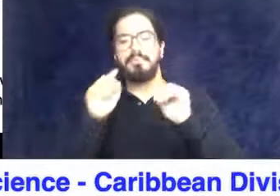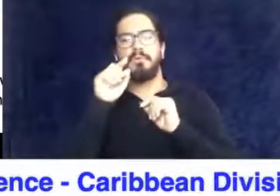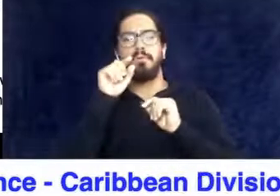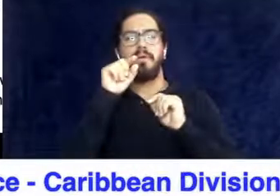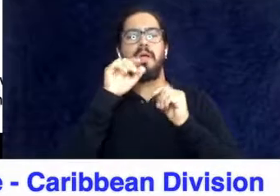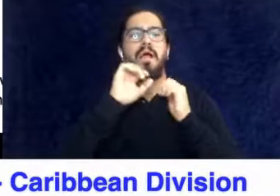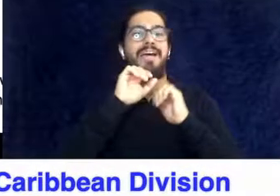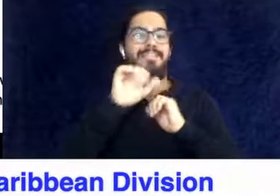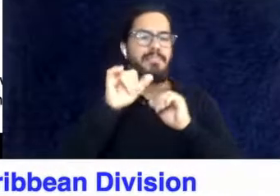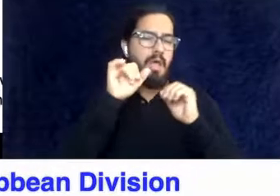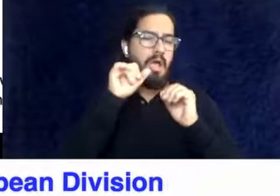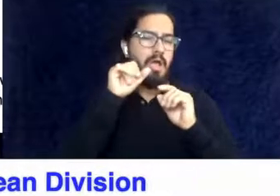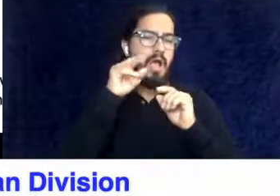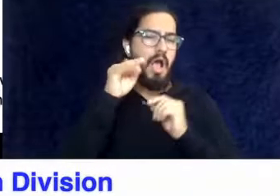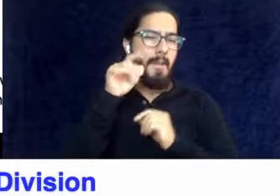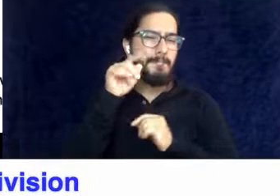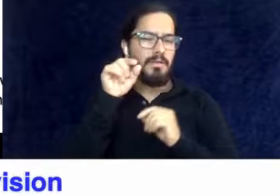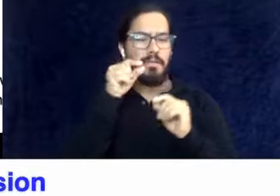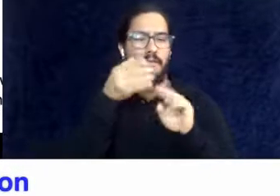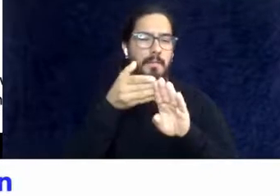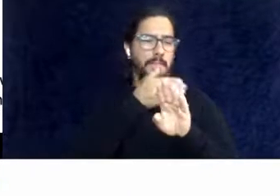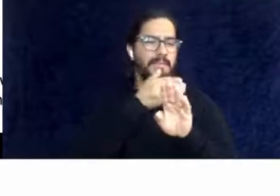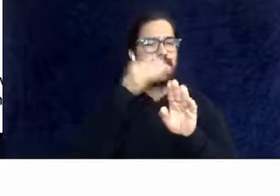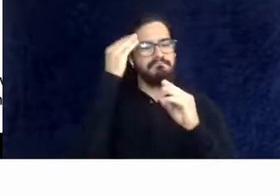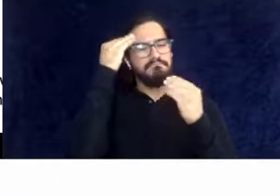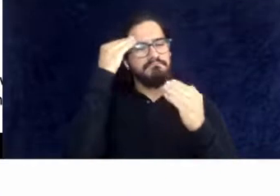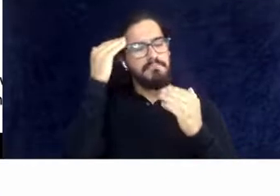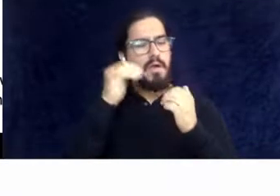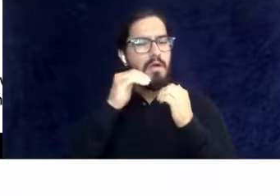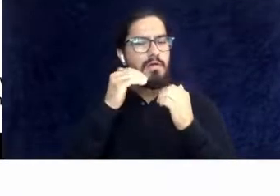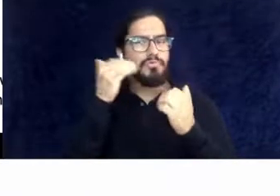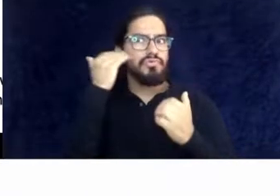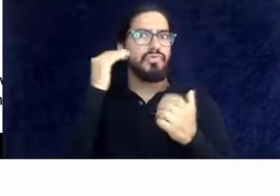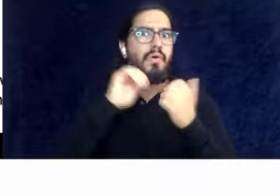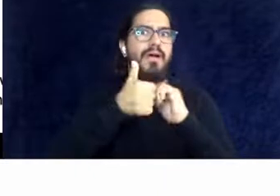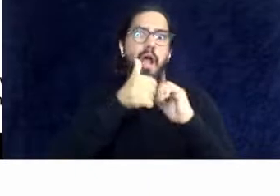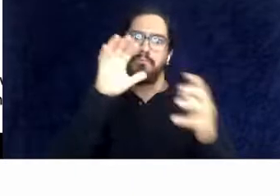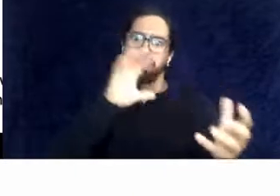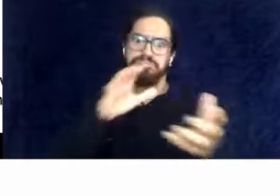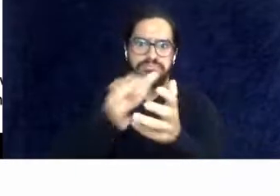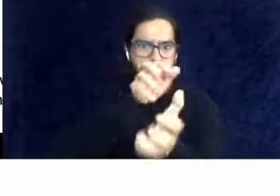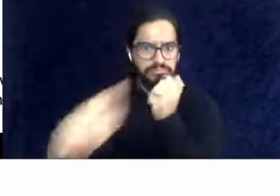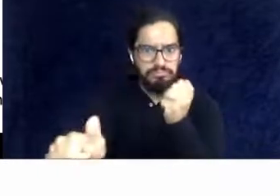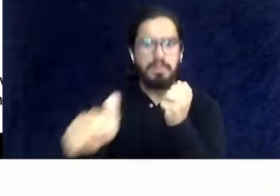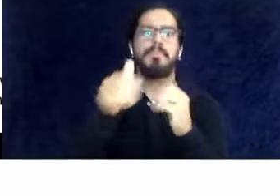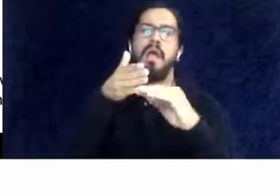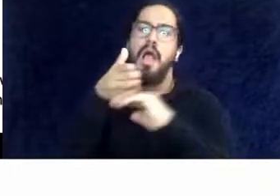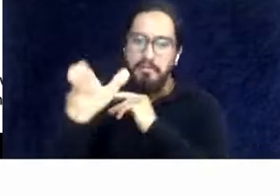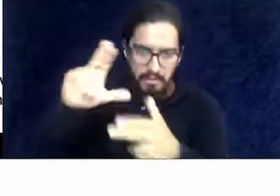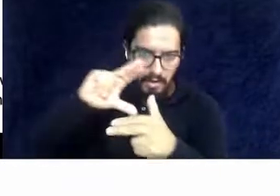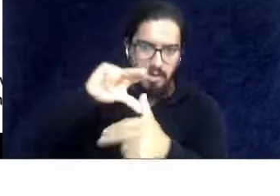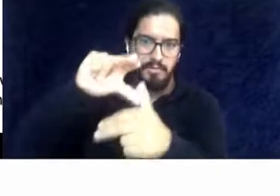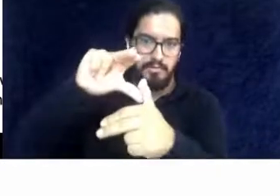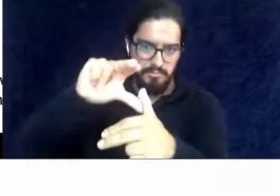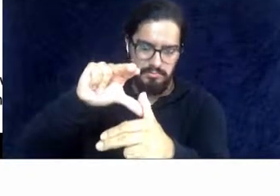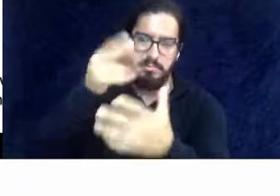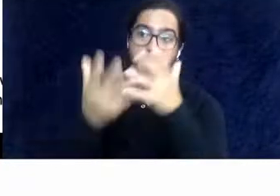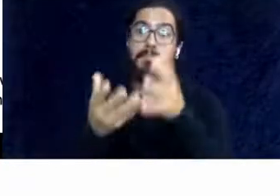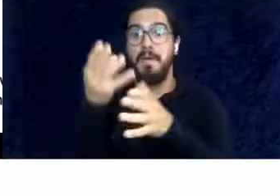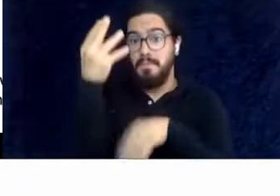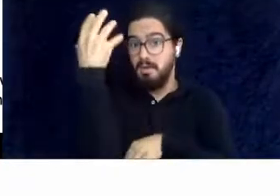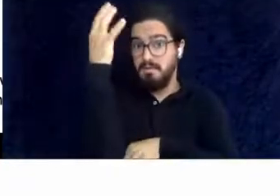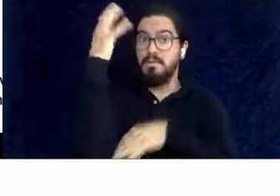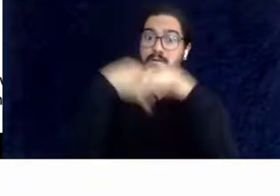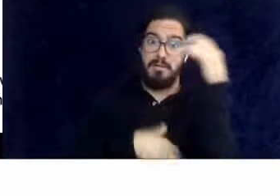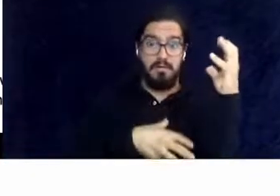damage done by the disturbance, in this case, forest damage due to a hurricane, affects the number of presence of species, in this case,